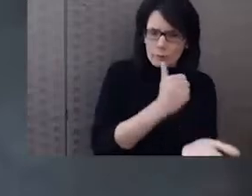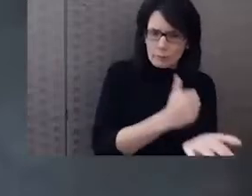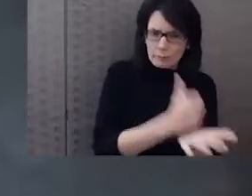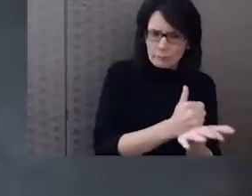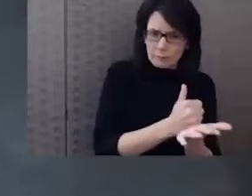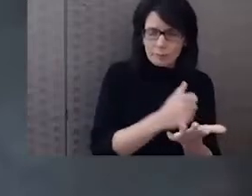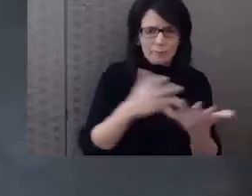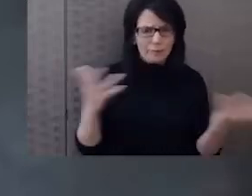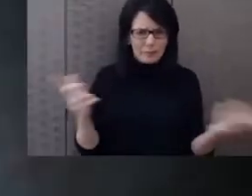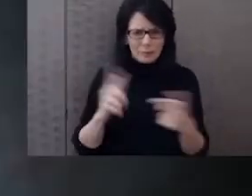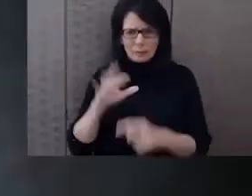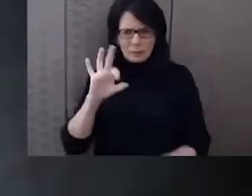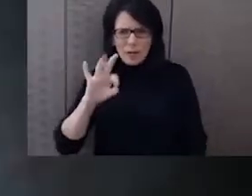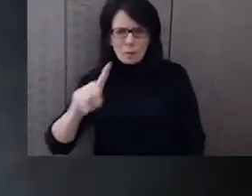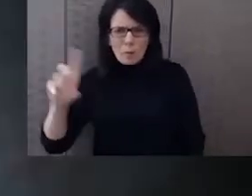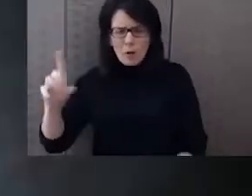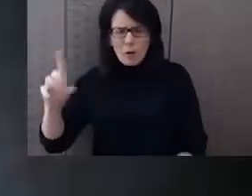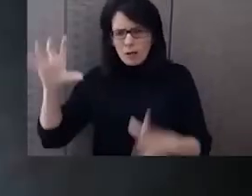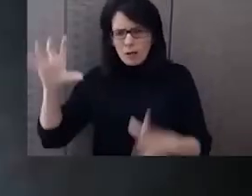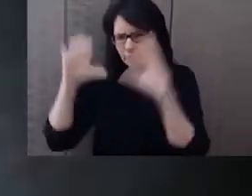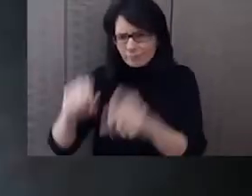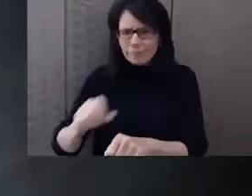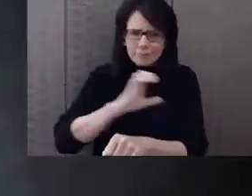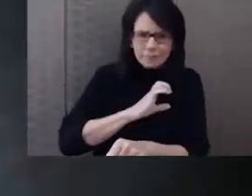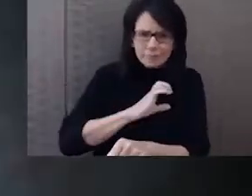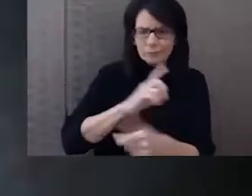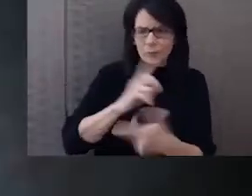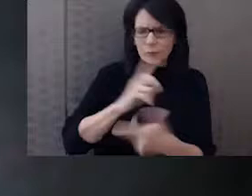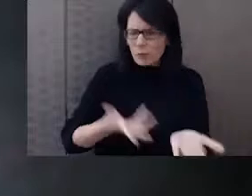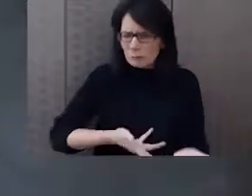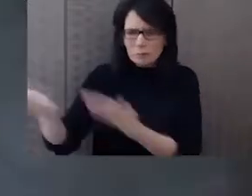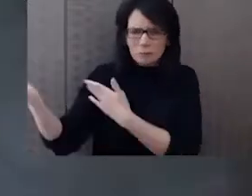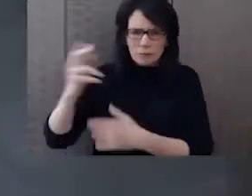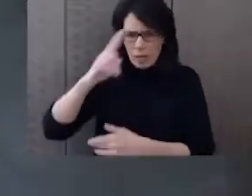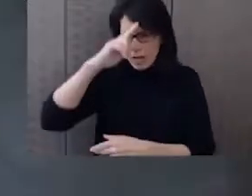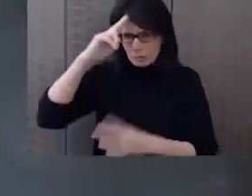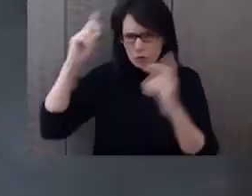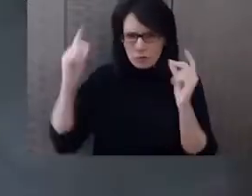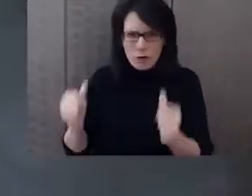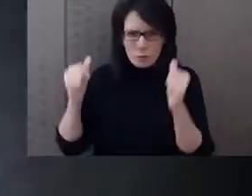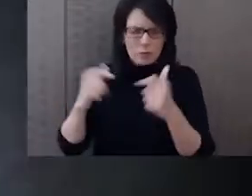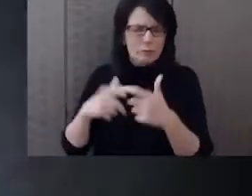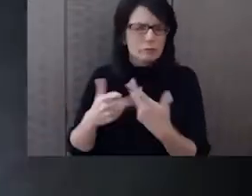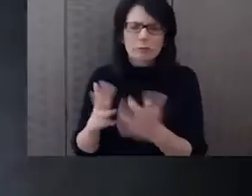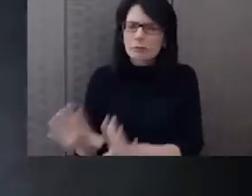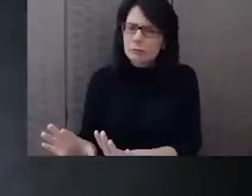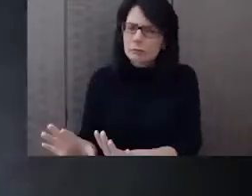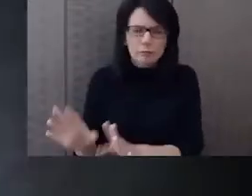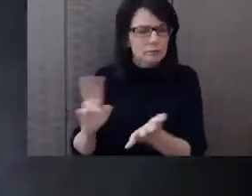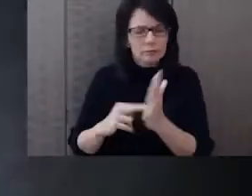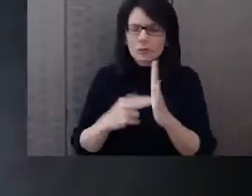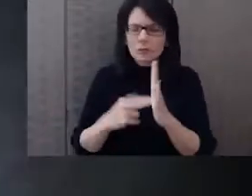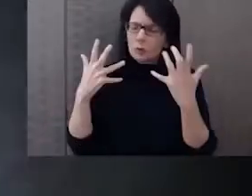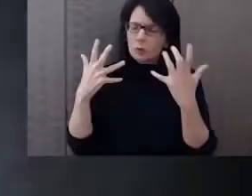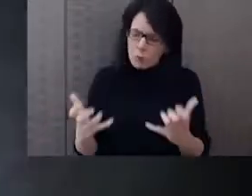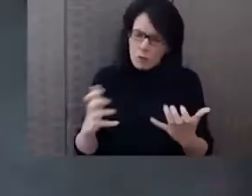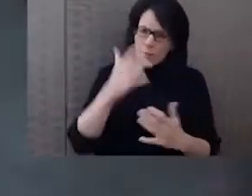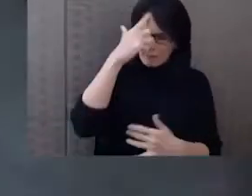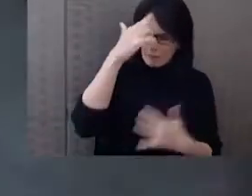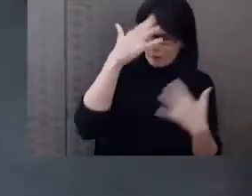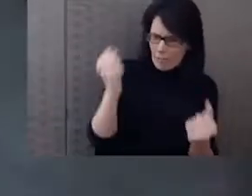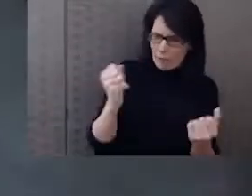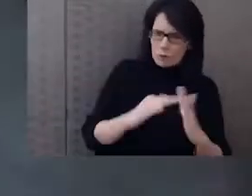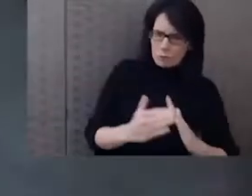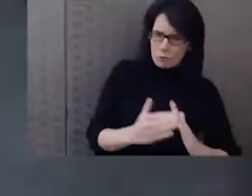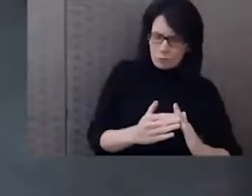hospital or calling 911. I see more supportive housing for people in the community. That's what the future is going to look like for the people in the mental health community, but NILPI